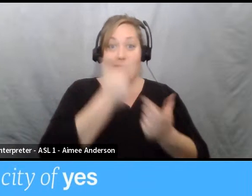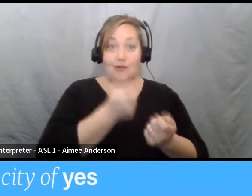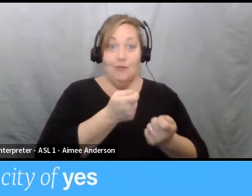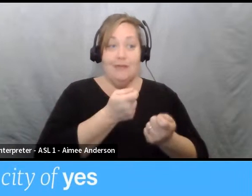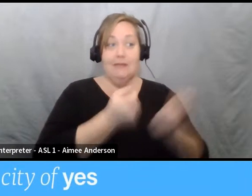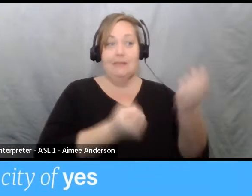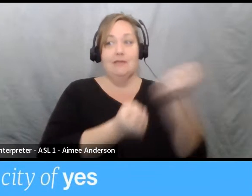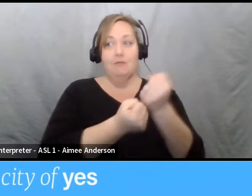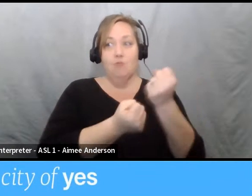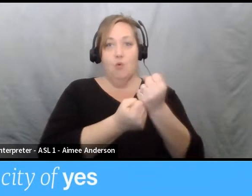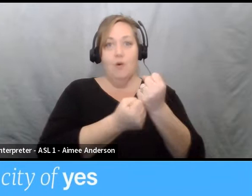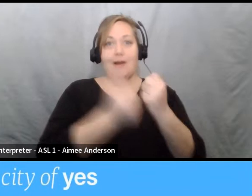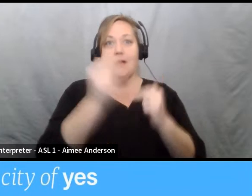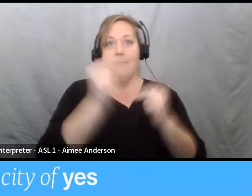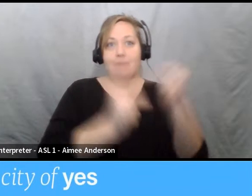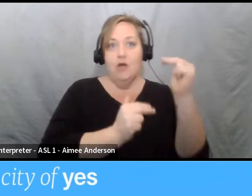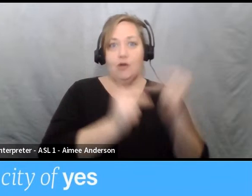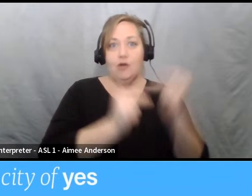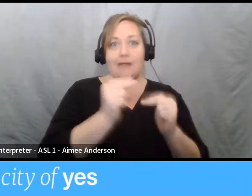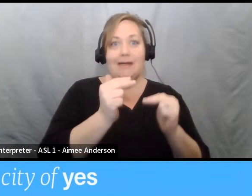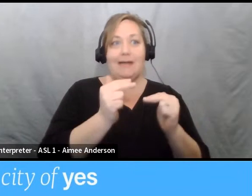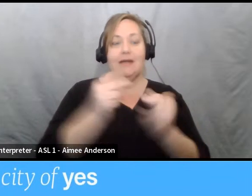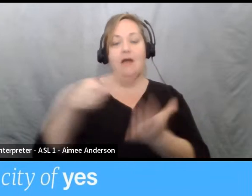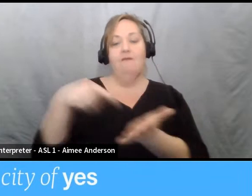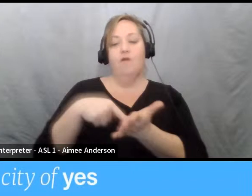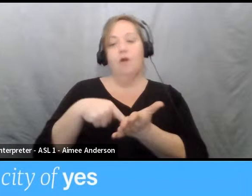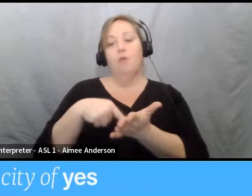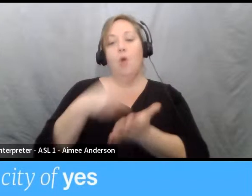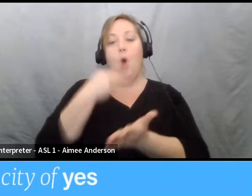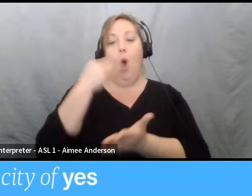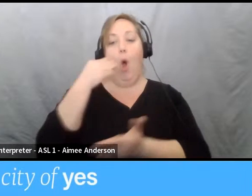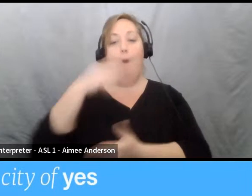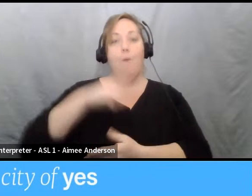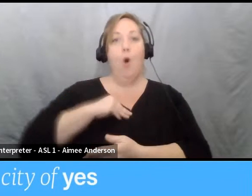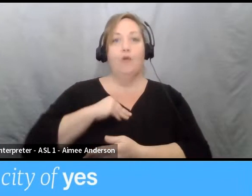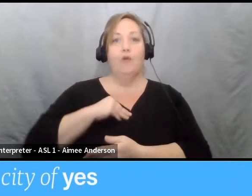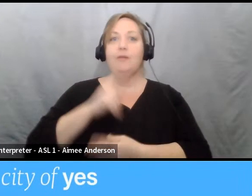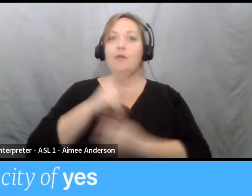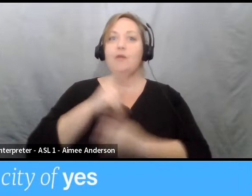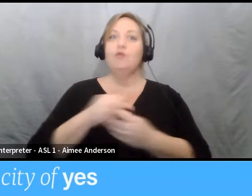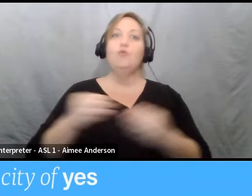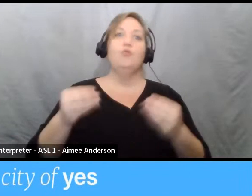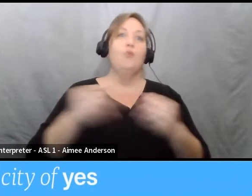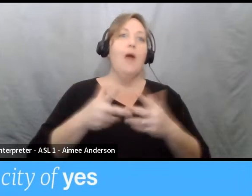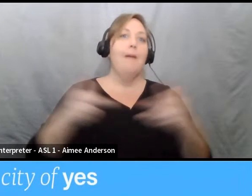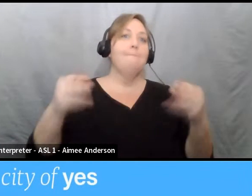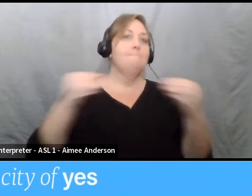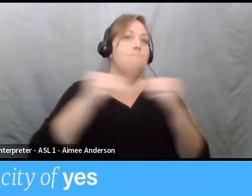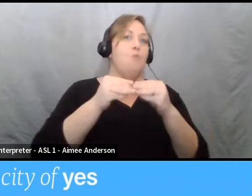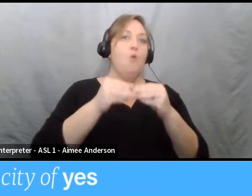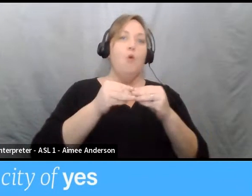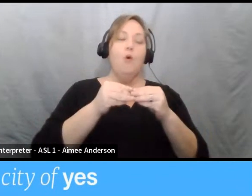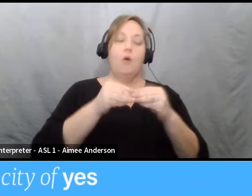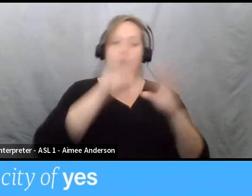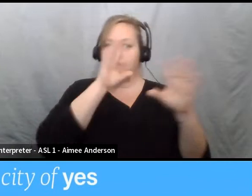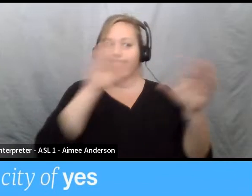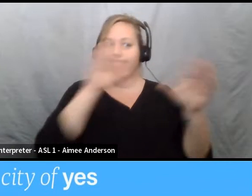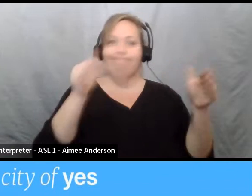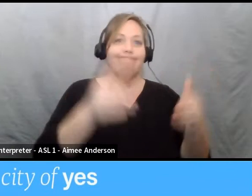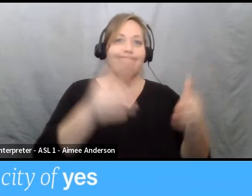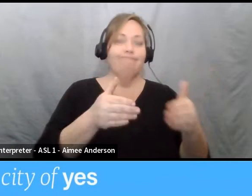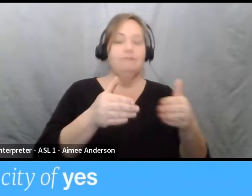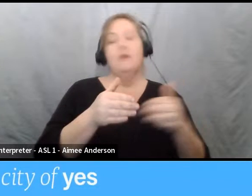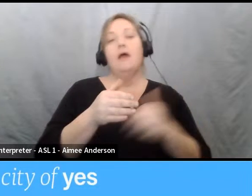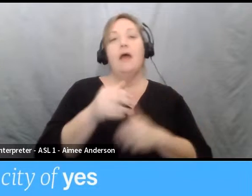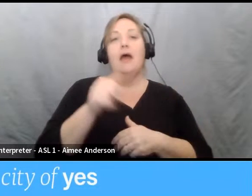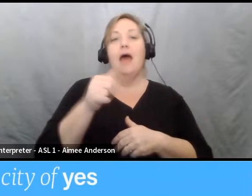supporting, building, generating affordable homeownership is greater than I've ever seen it. HPD, Housing Preservation and